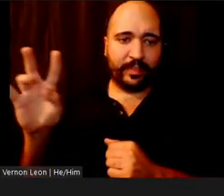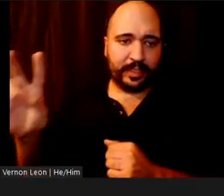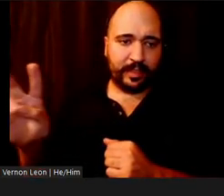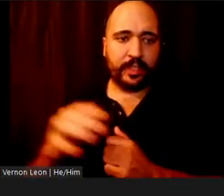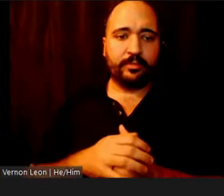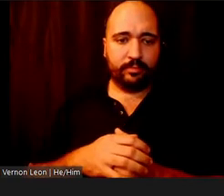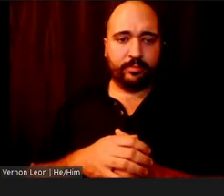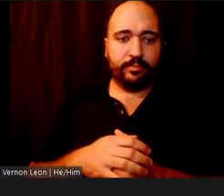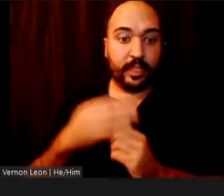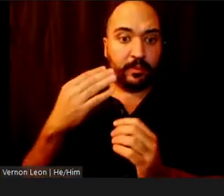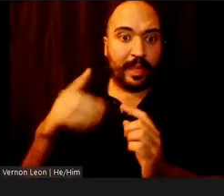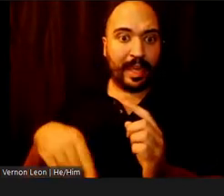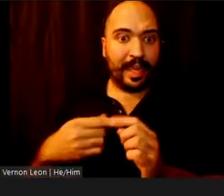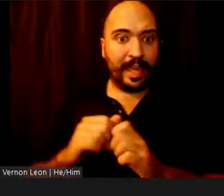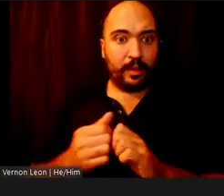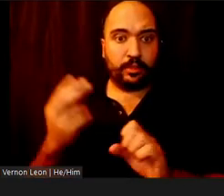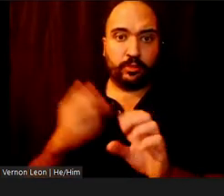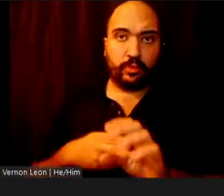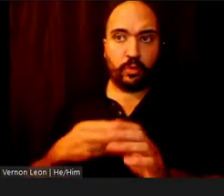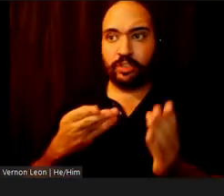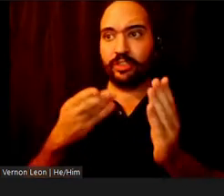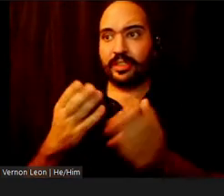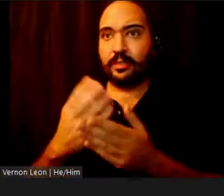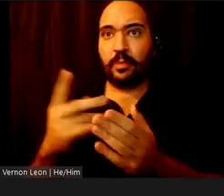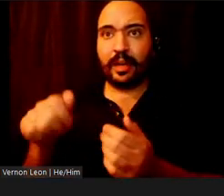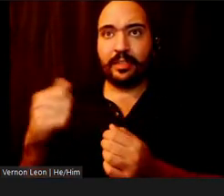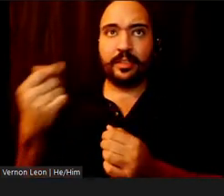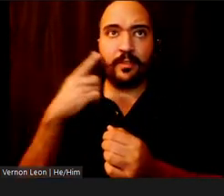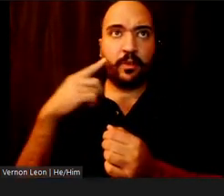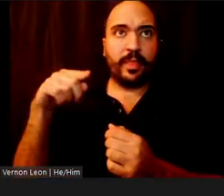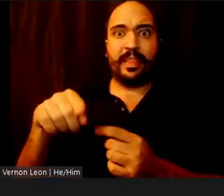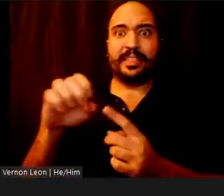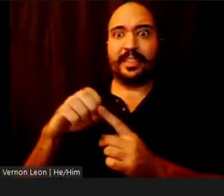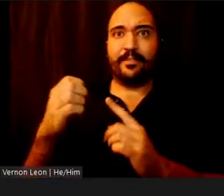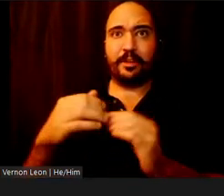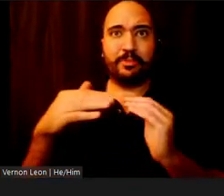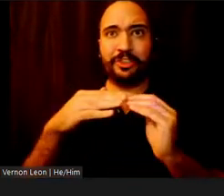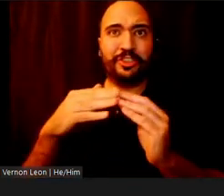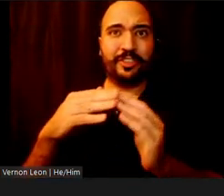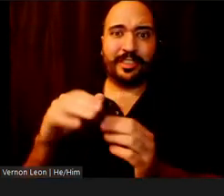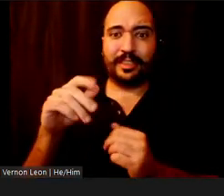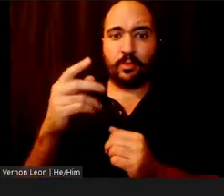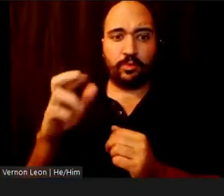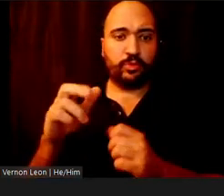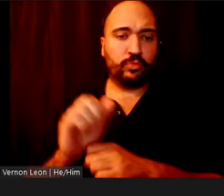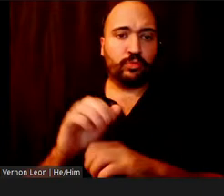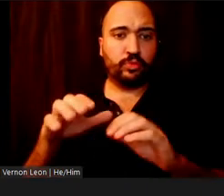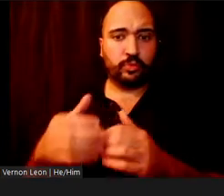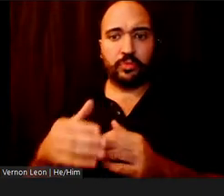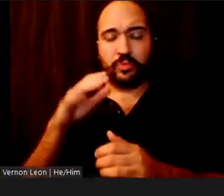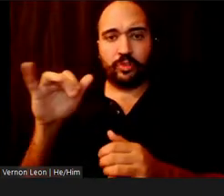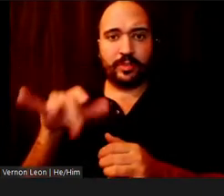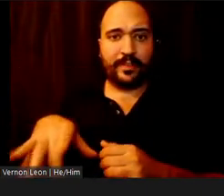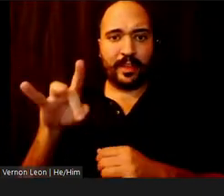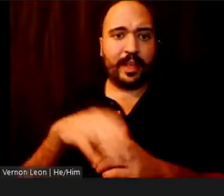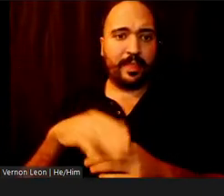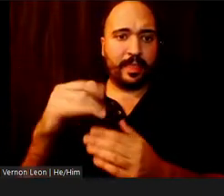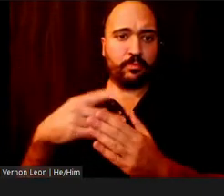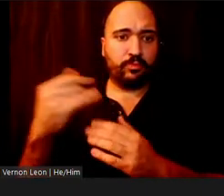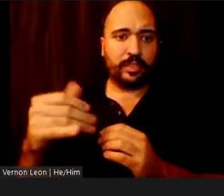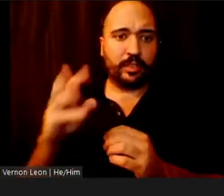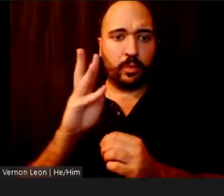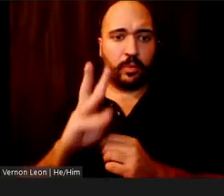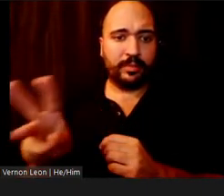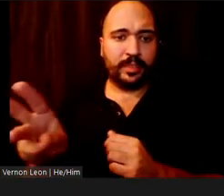Information about how to join or suggest someone else for the environmental justice stakeholder working group can also be found on the project website.